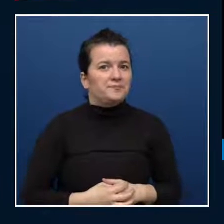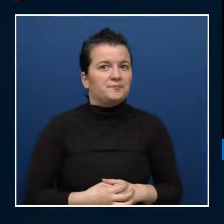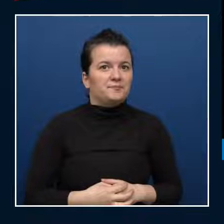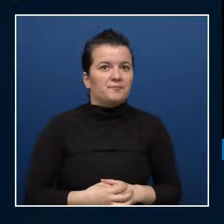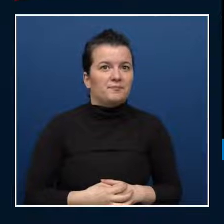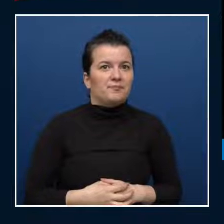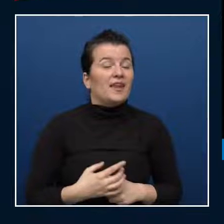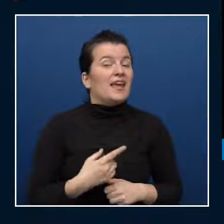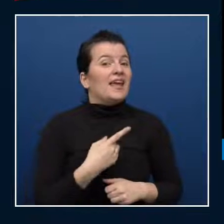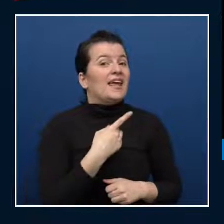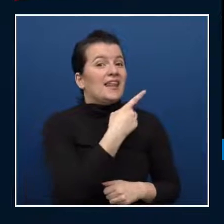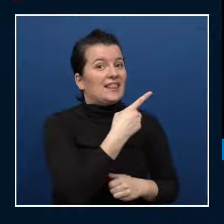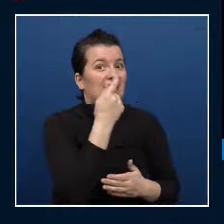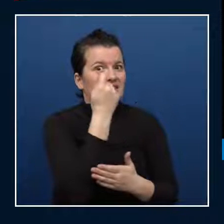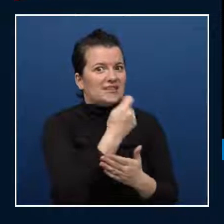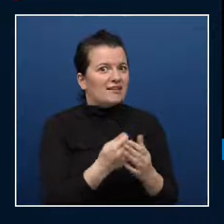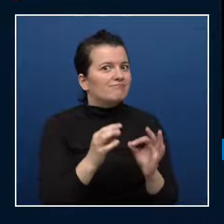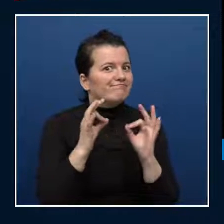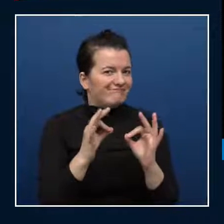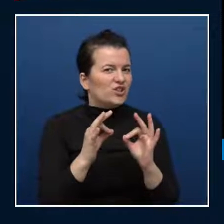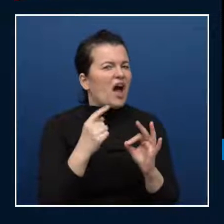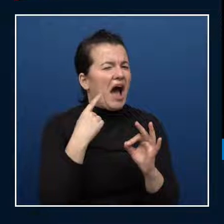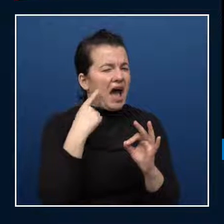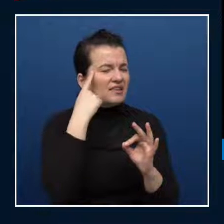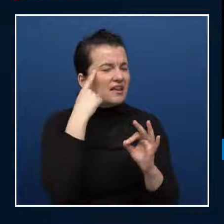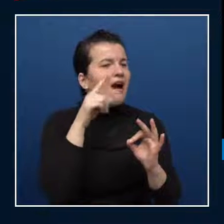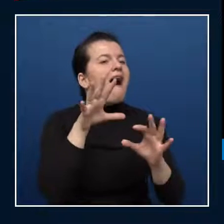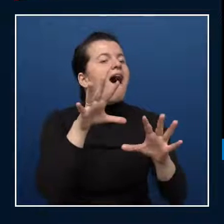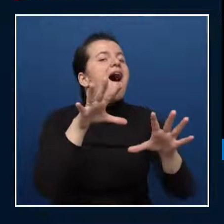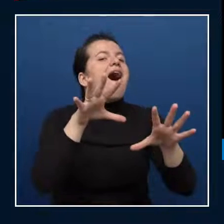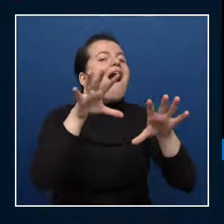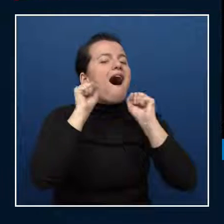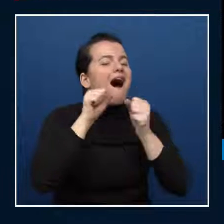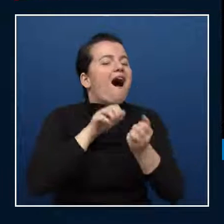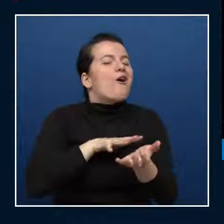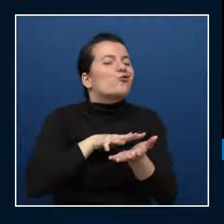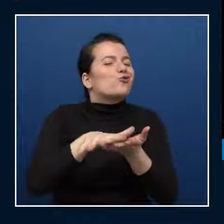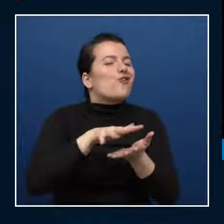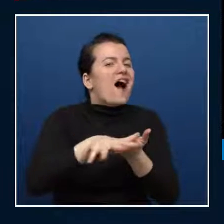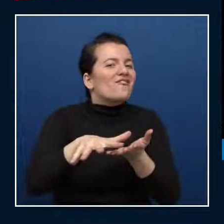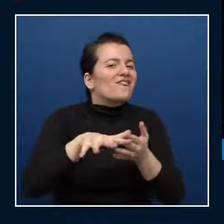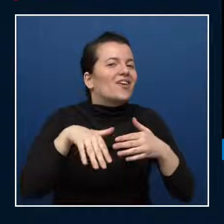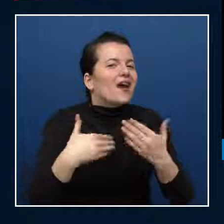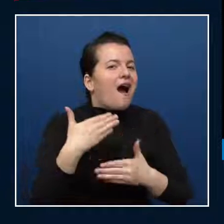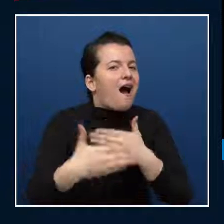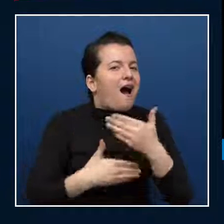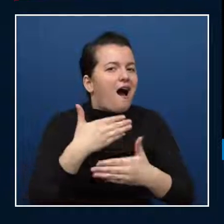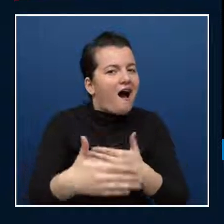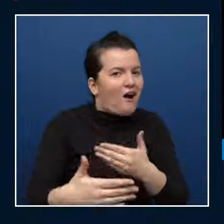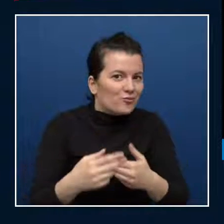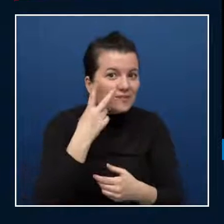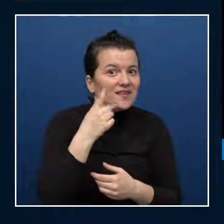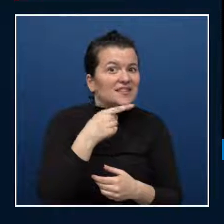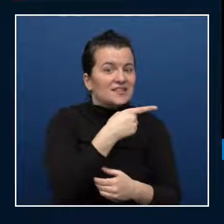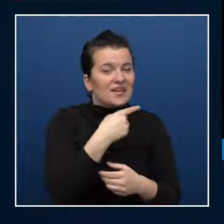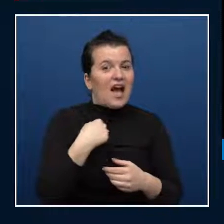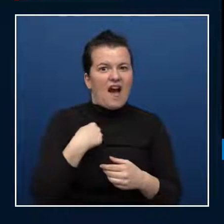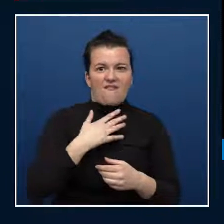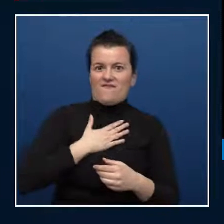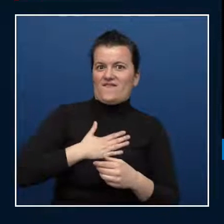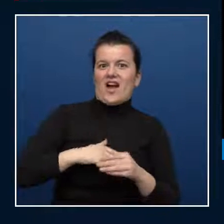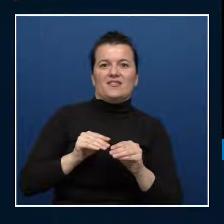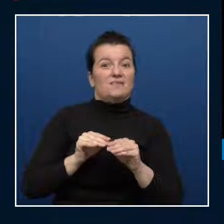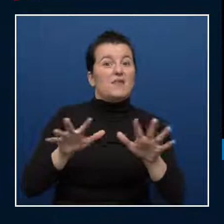actually think it's quite good in understanding how the traffic flows. What I'll be doing at the end of this presentation is actually sharing a link where you can download